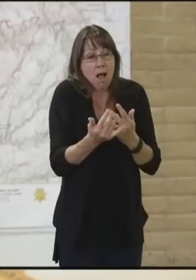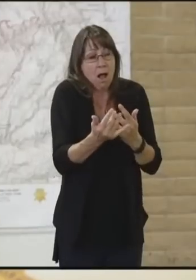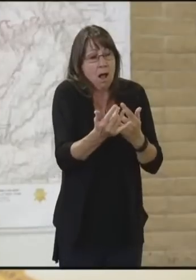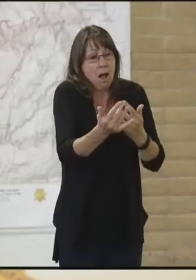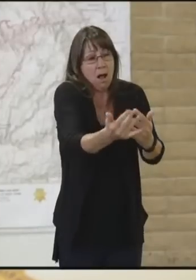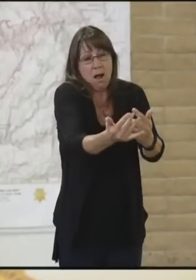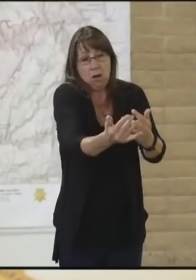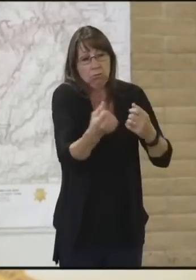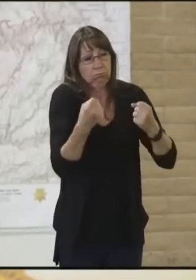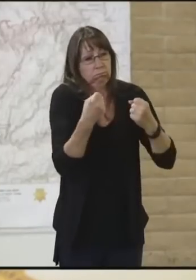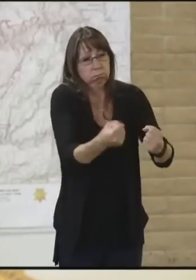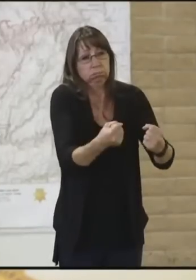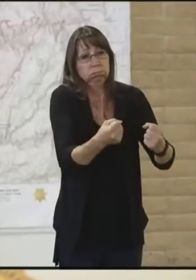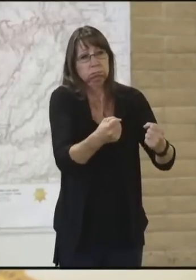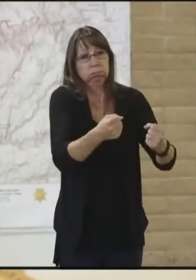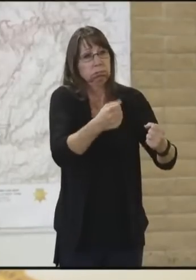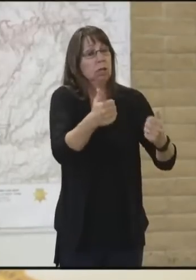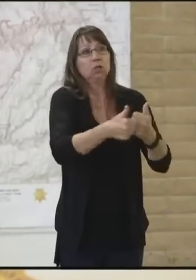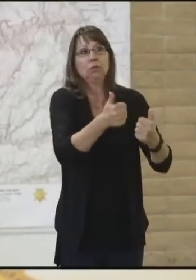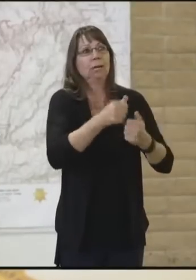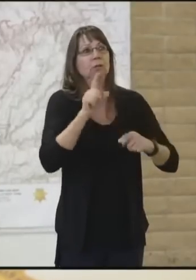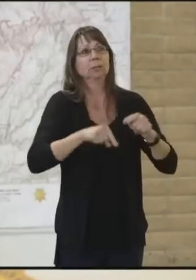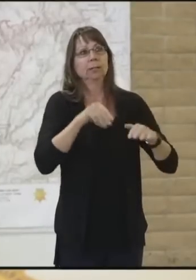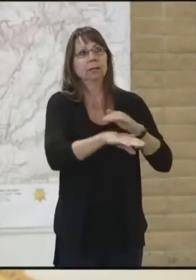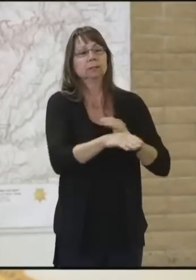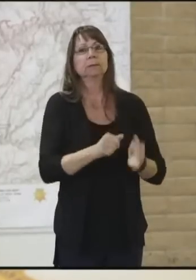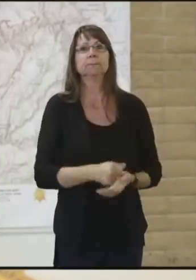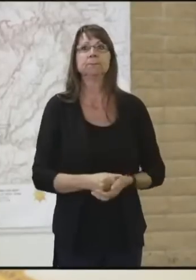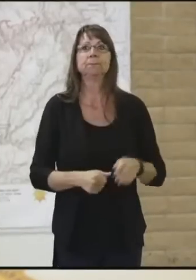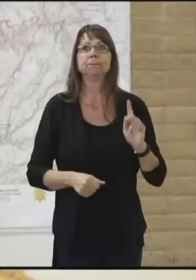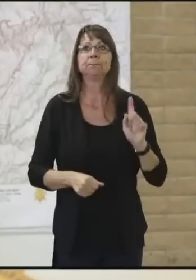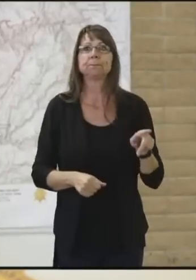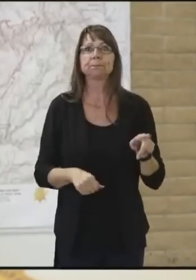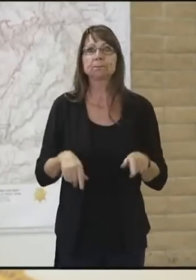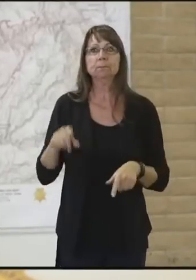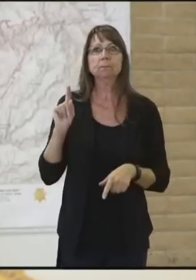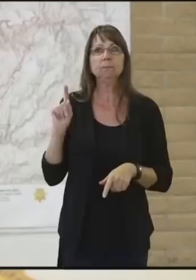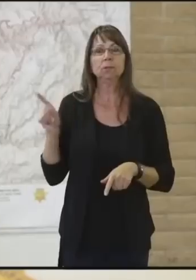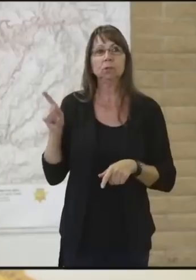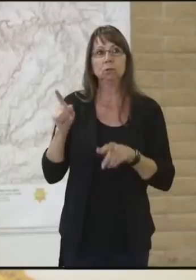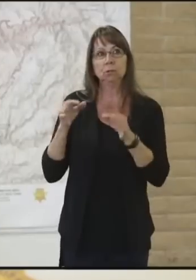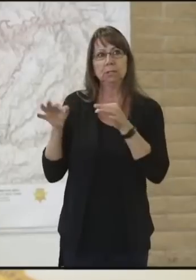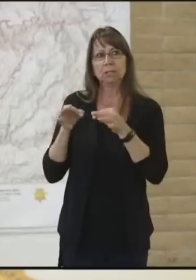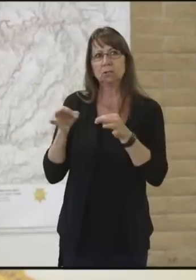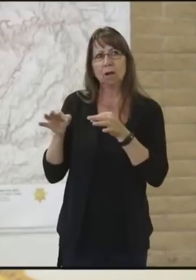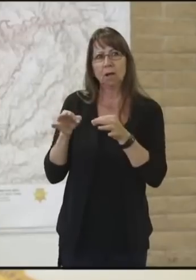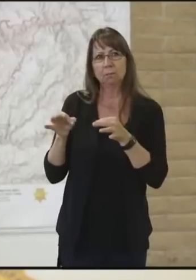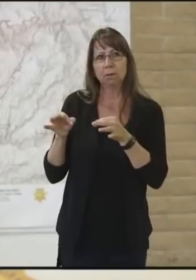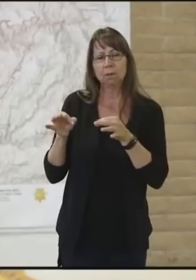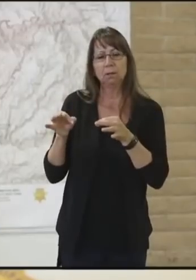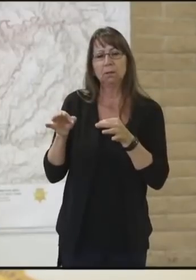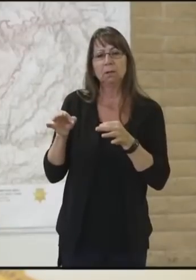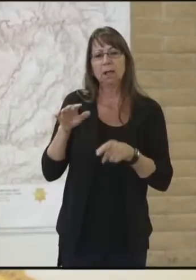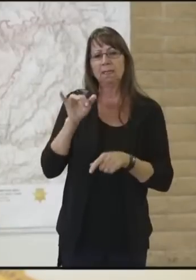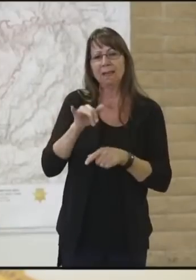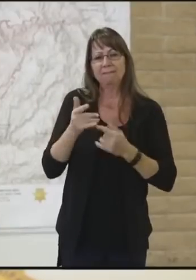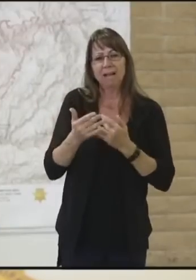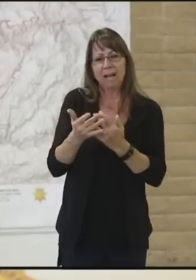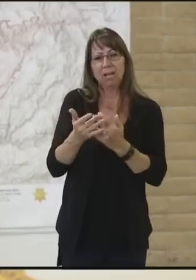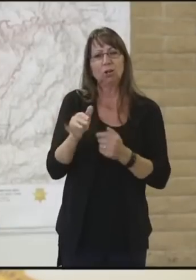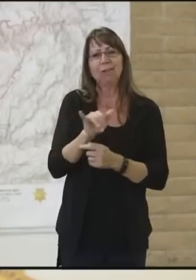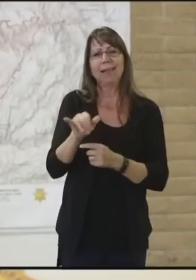to even make an attempt. And can you describe for us what you're seeing in these areas, like Berry Creek